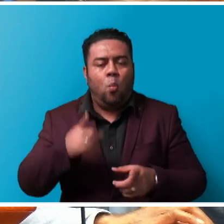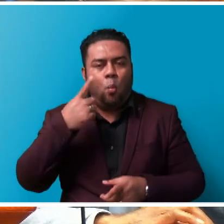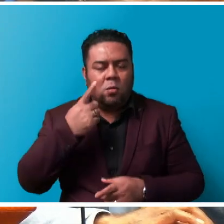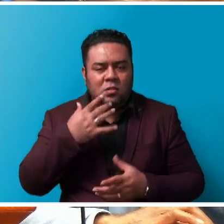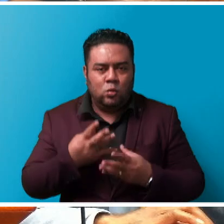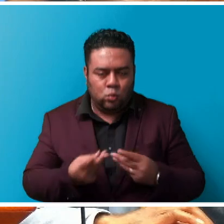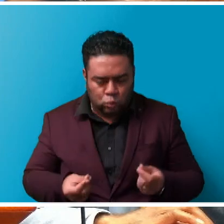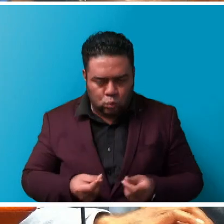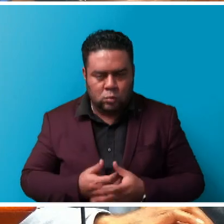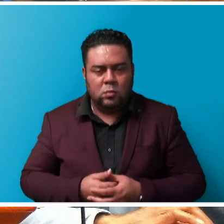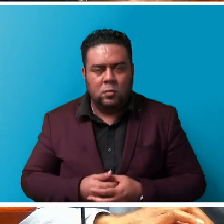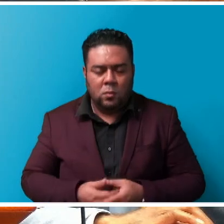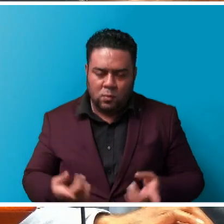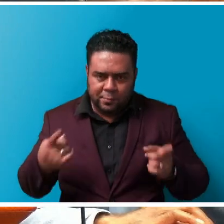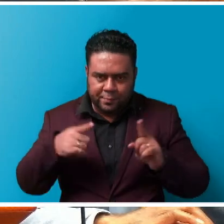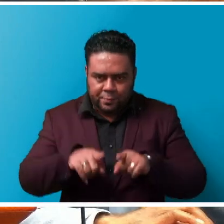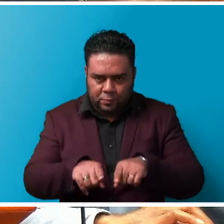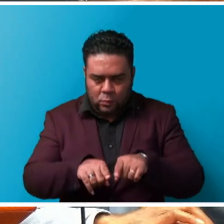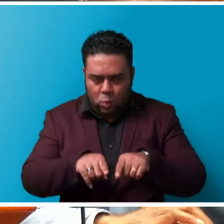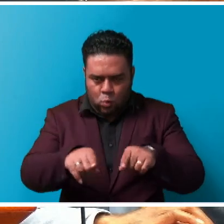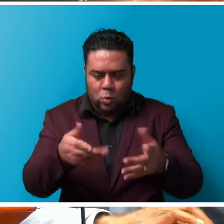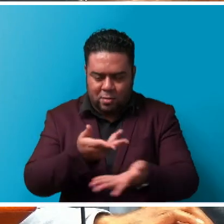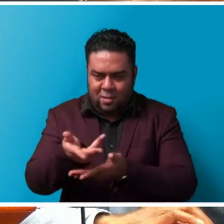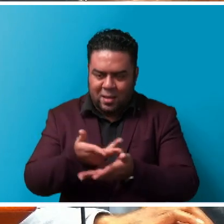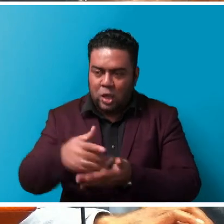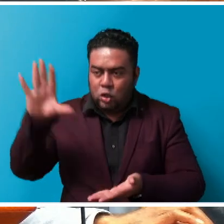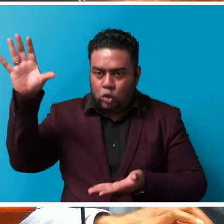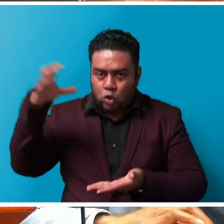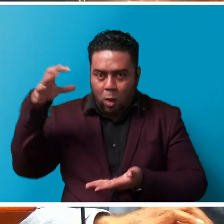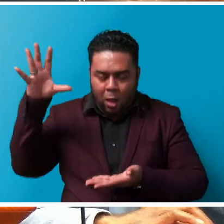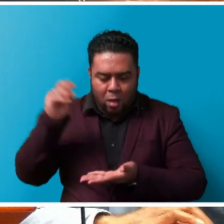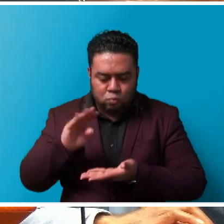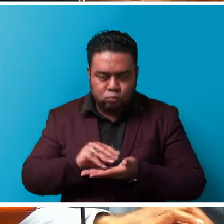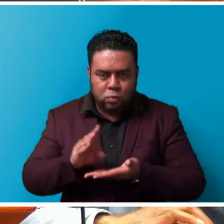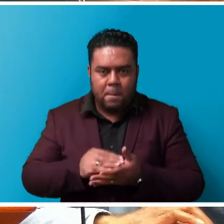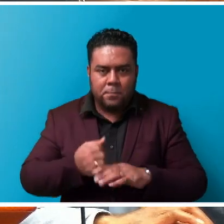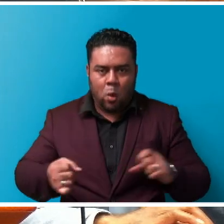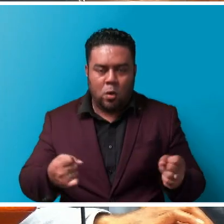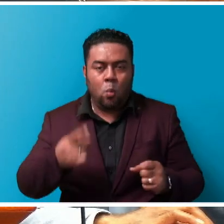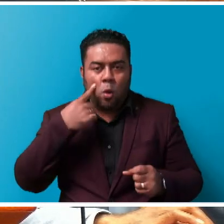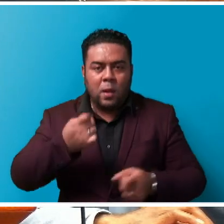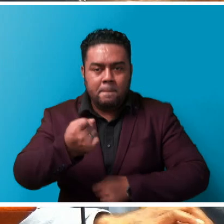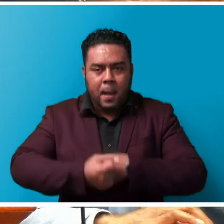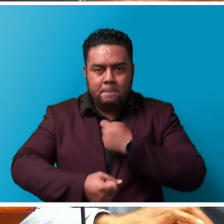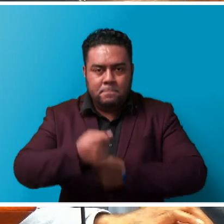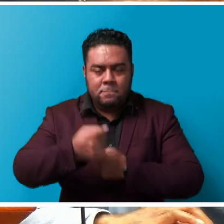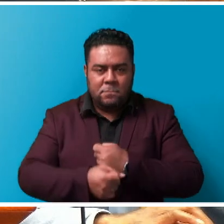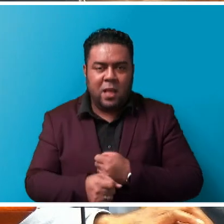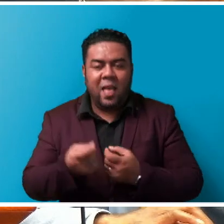also concurrently discussing solar-powered solutions related to water pumps and